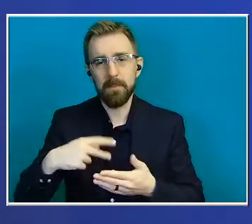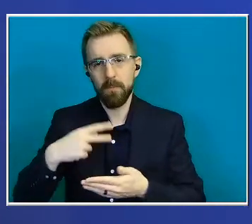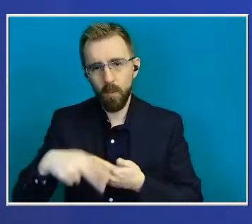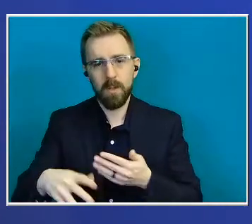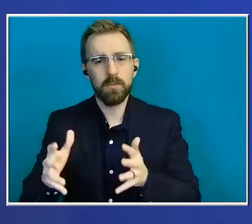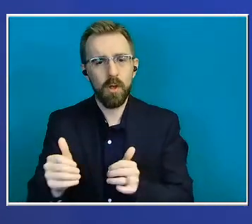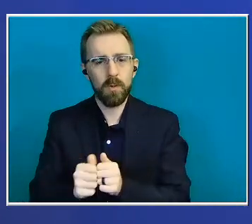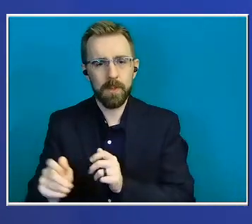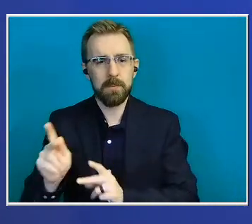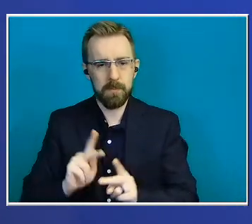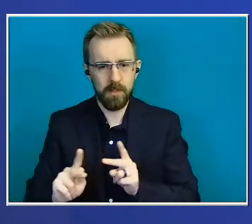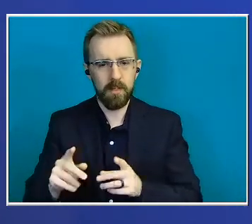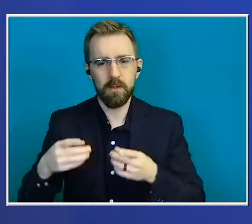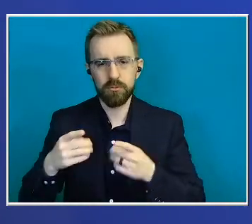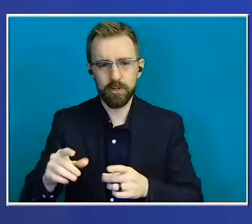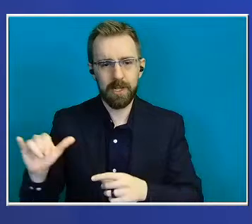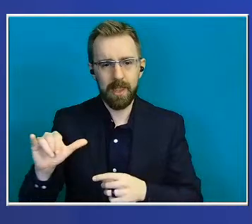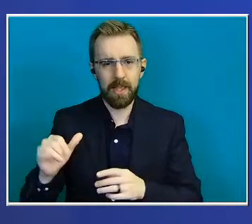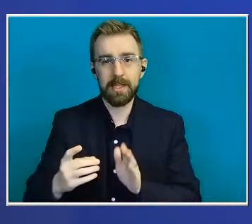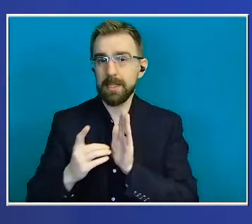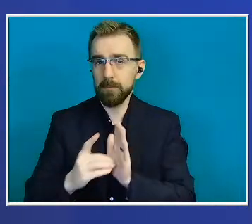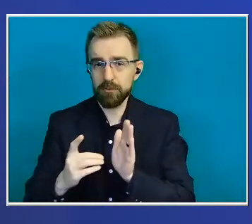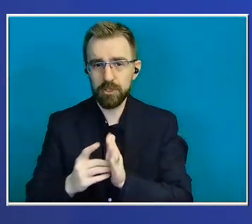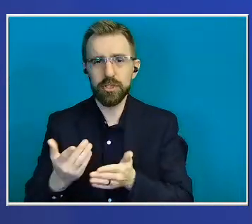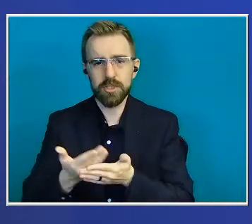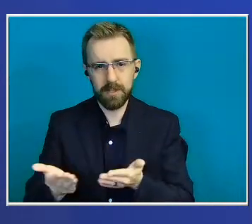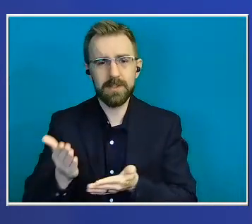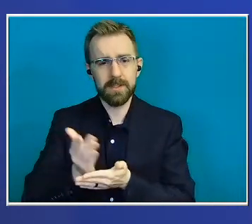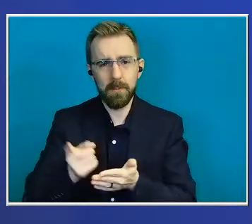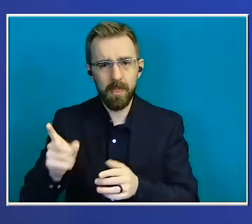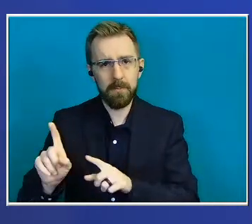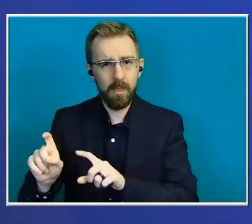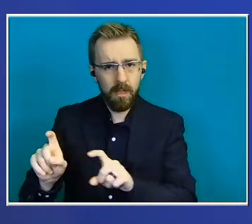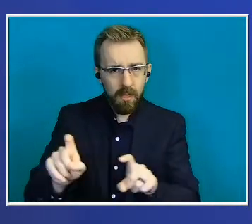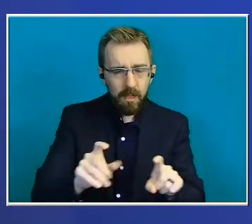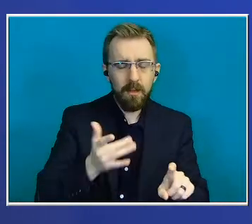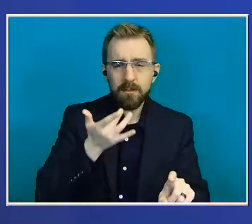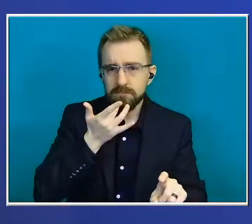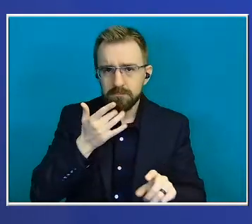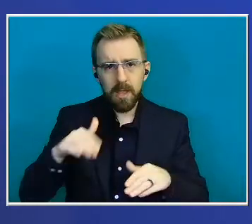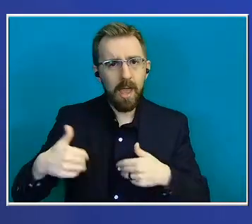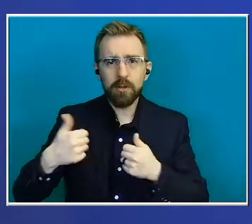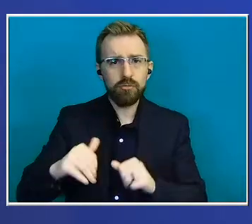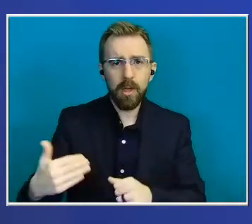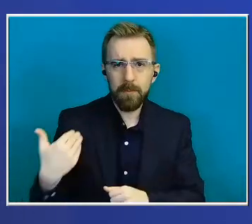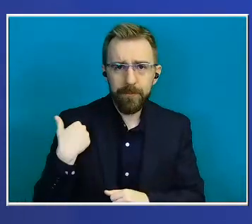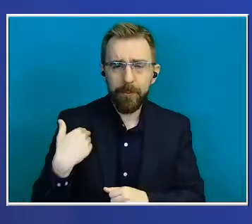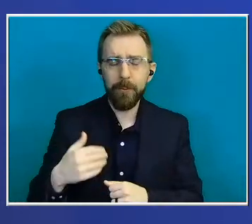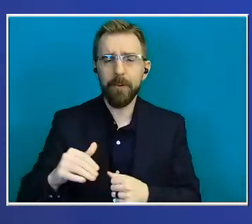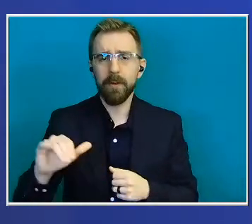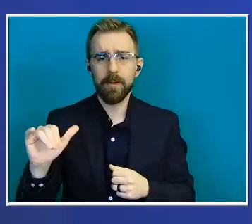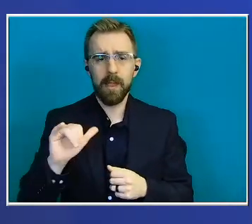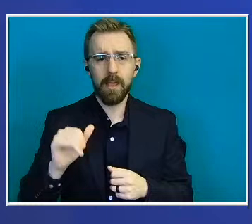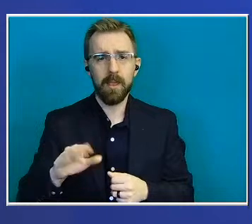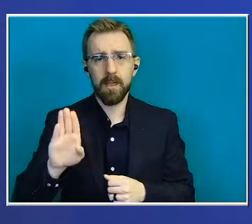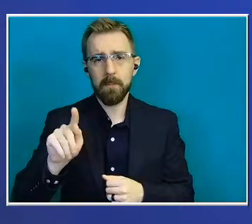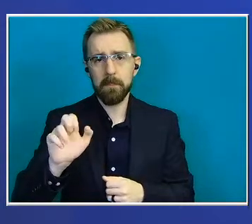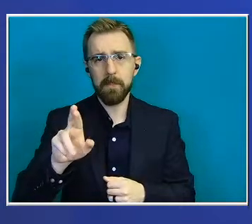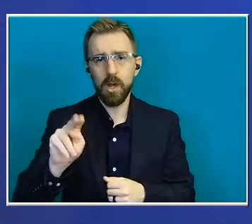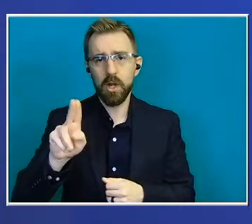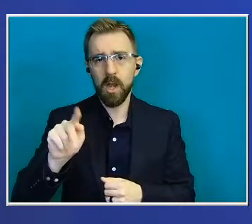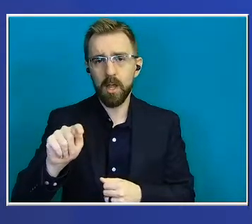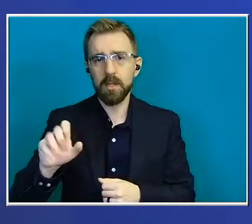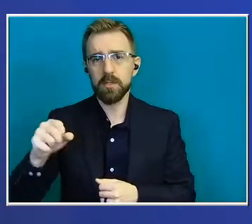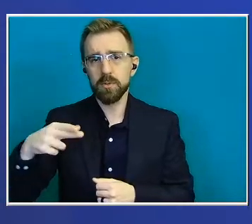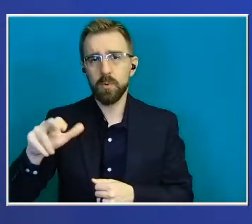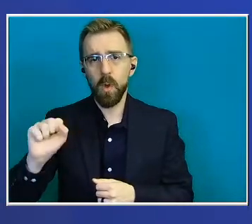during the demonstration stuff, some of them had tried things they'd never tried before. Some of them had never had, butternut squash, and they never thought about putting certain beans in